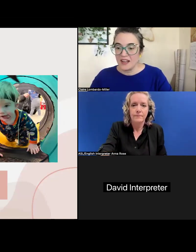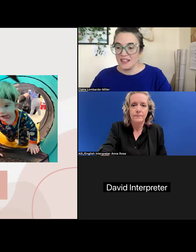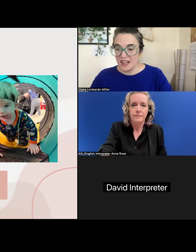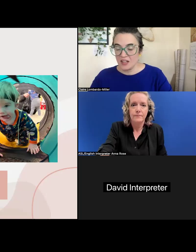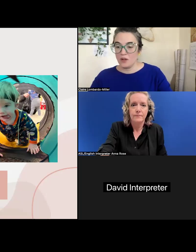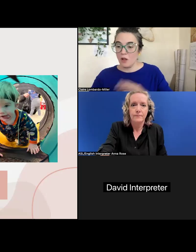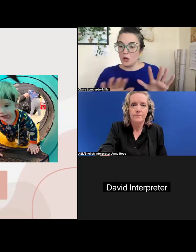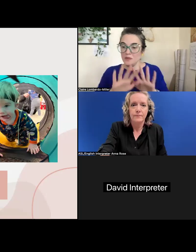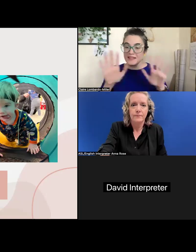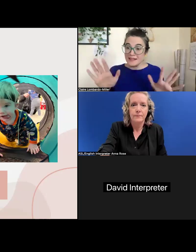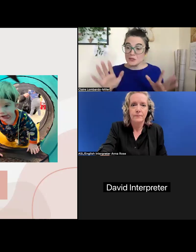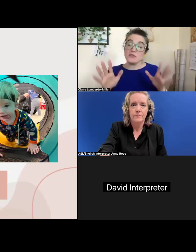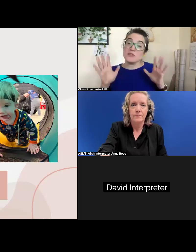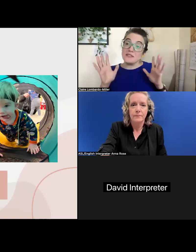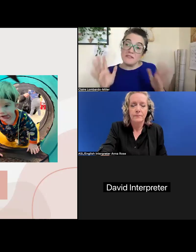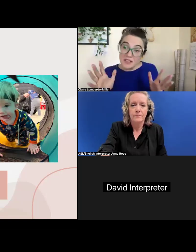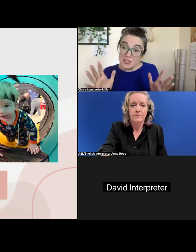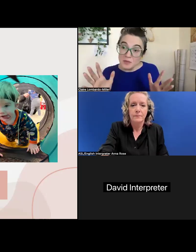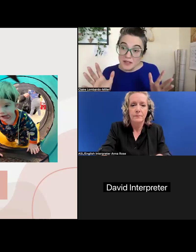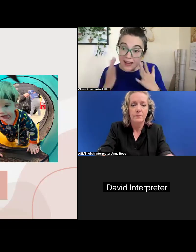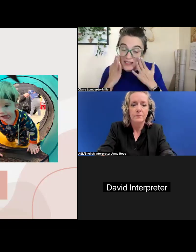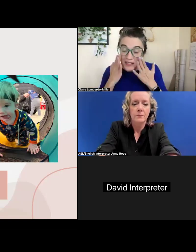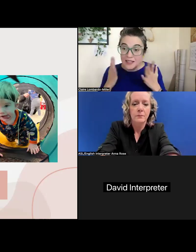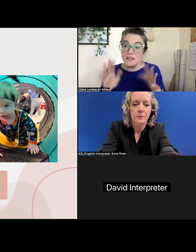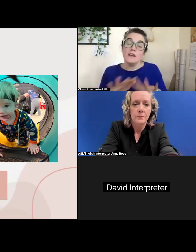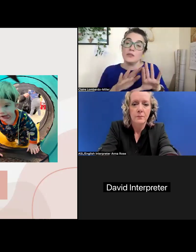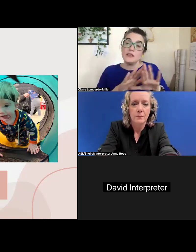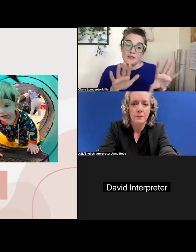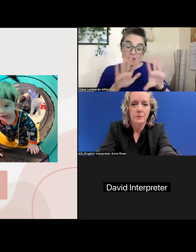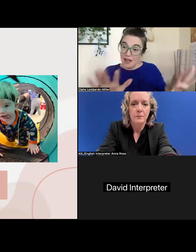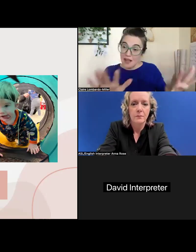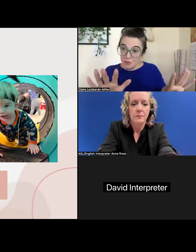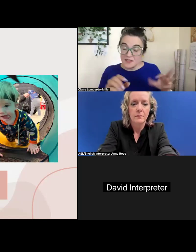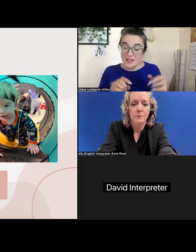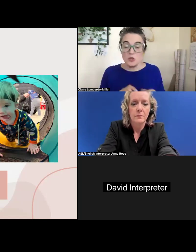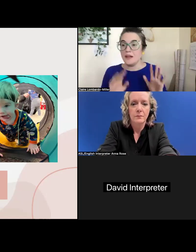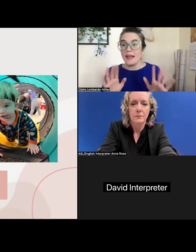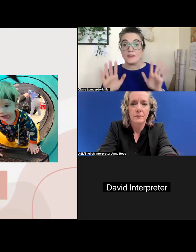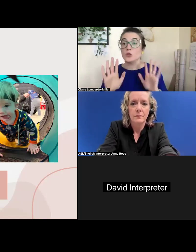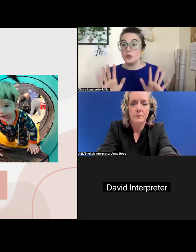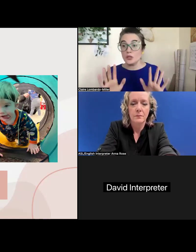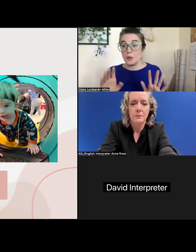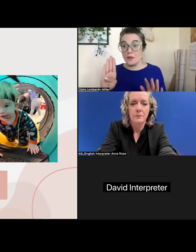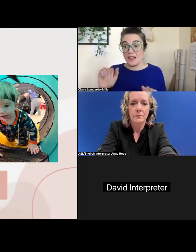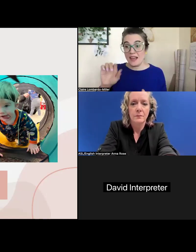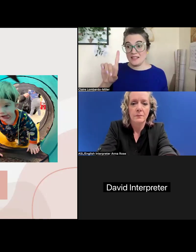And again, it will all be sent out. So if you didn't finish the BADE, the slides will be sent to you. But again,